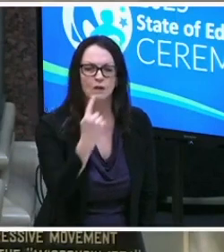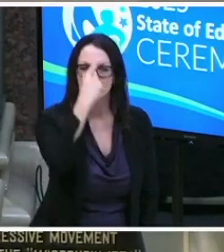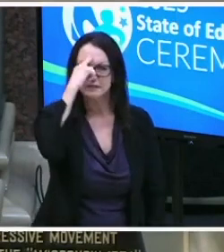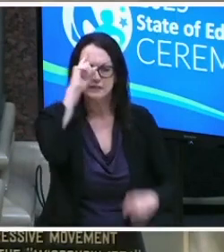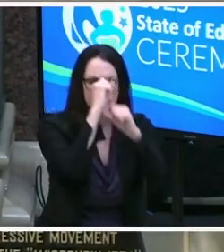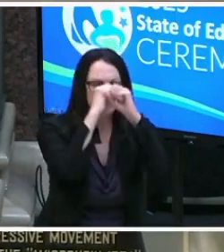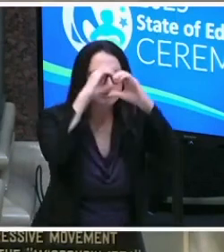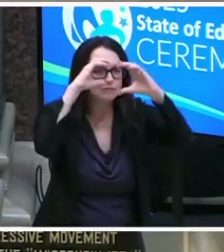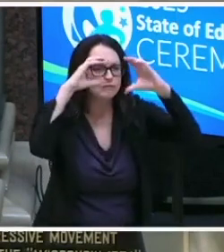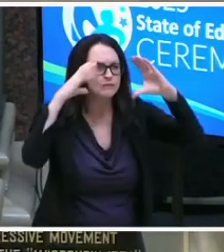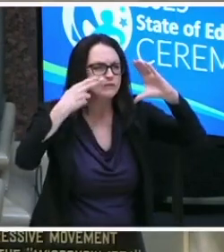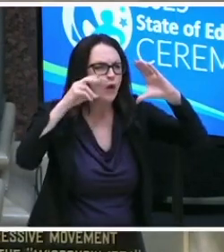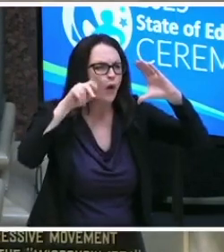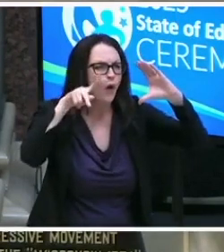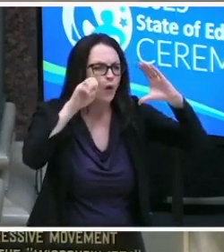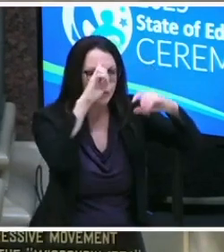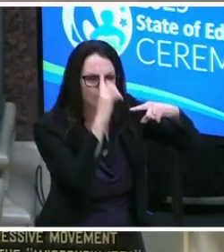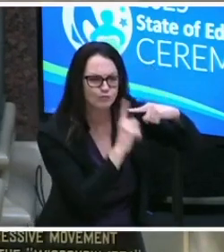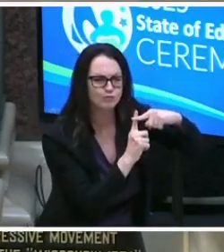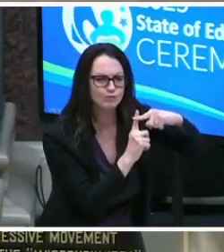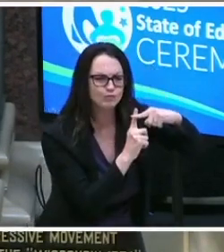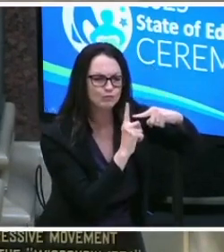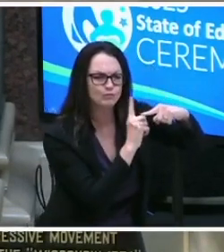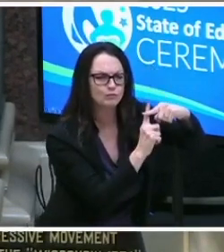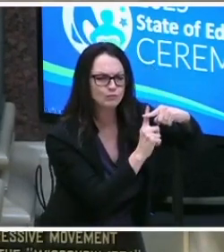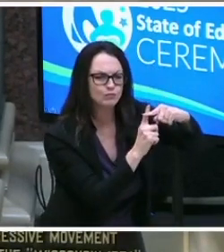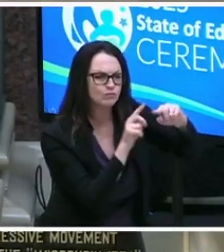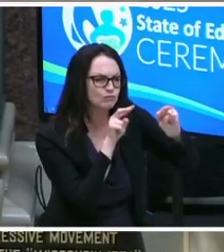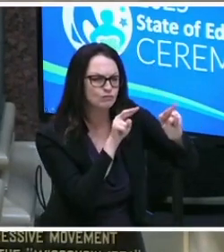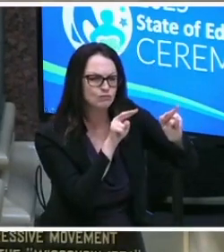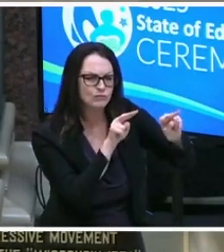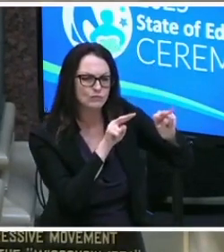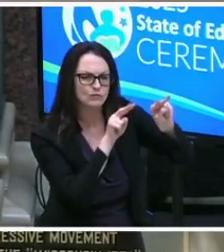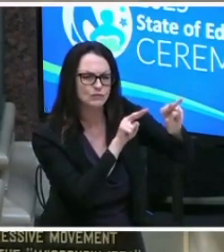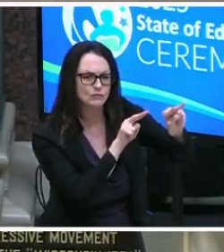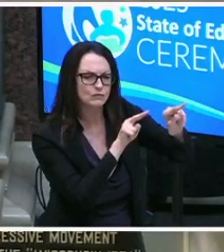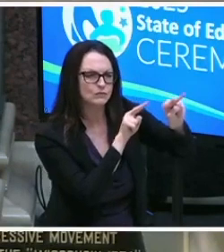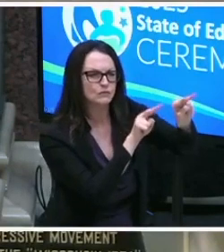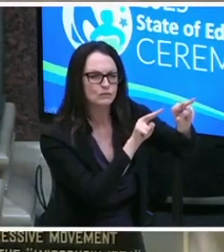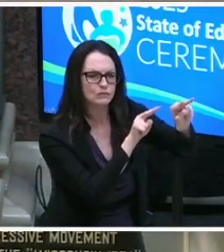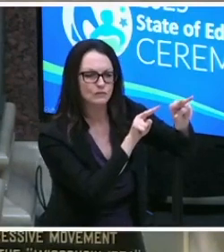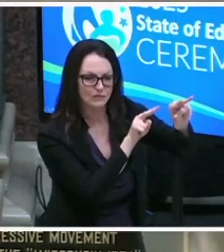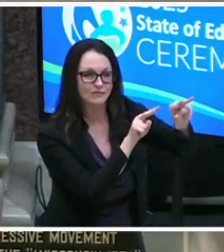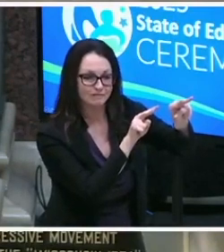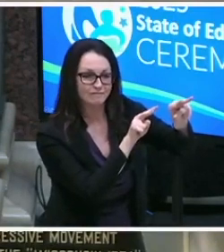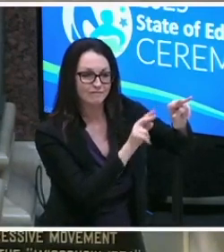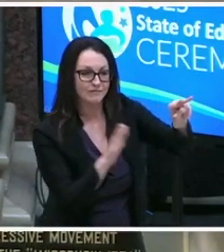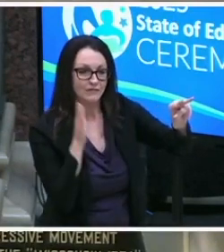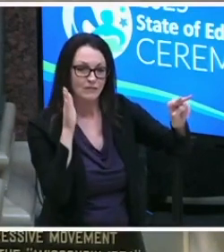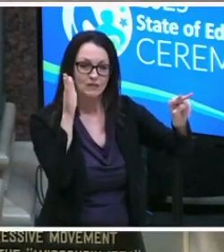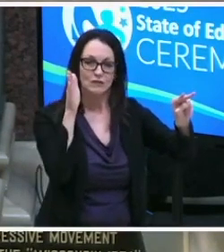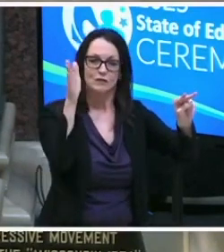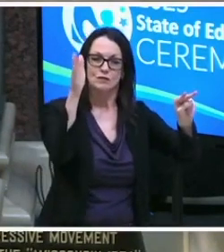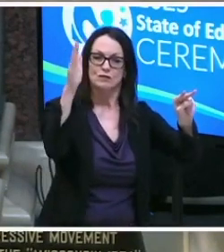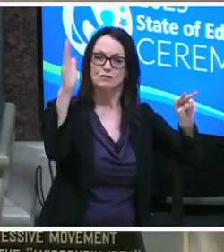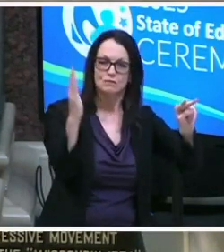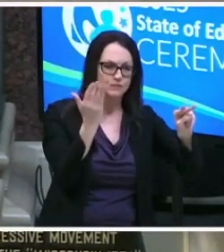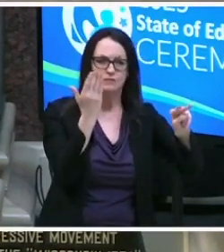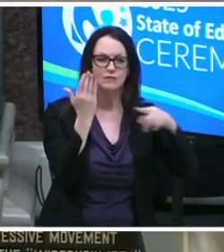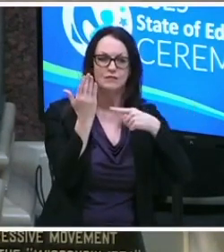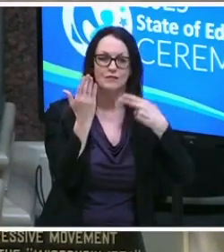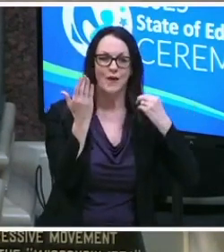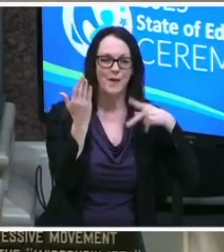hold. Eventually, we all just become uninterested or cold. The existence